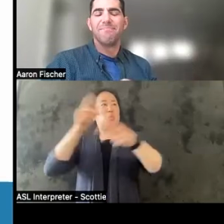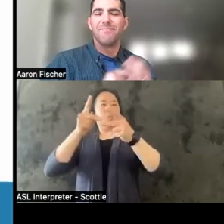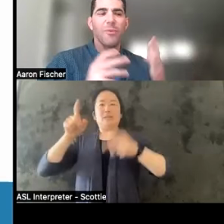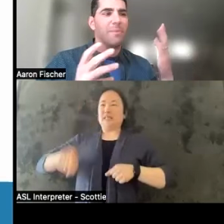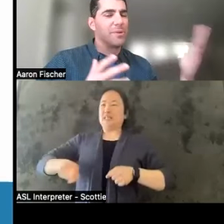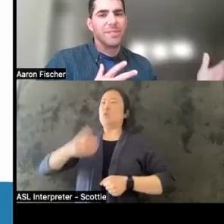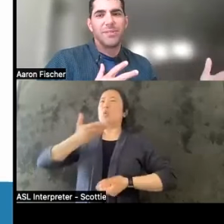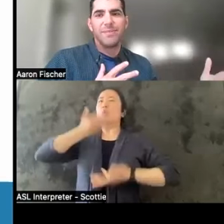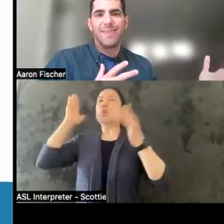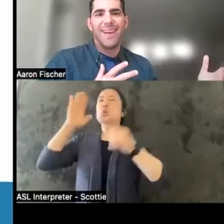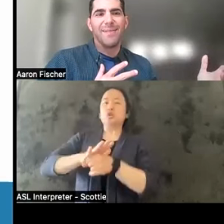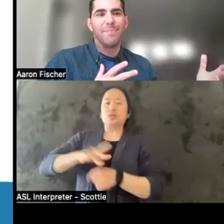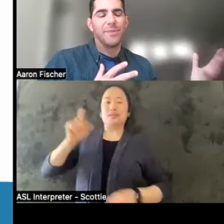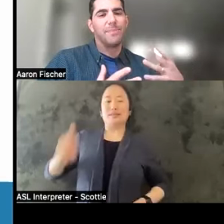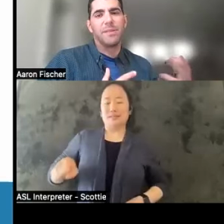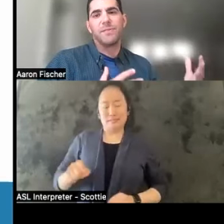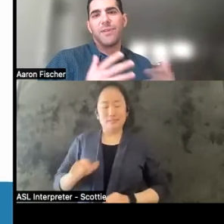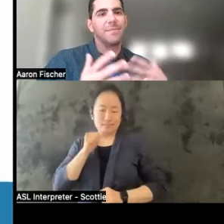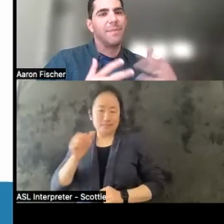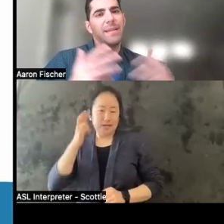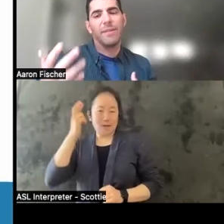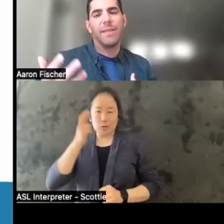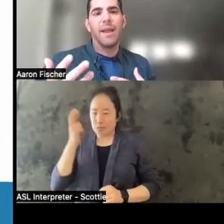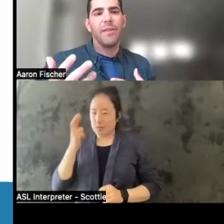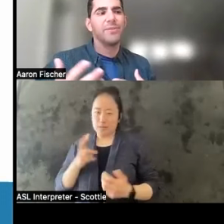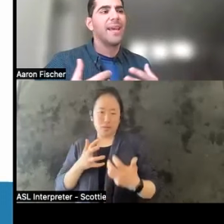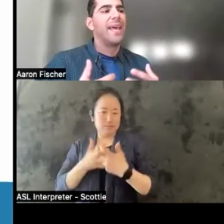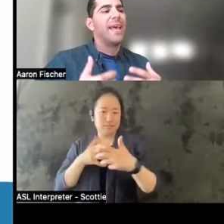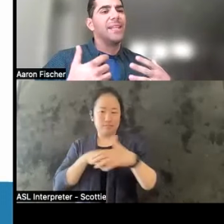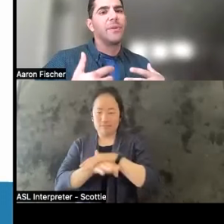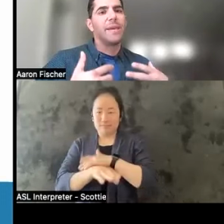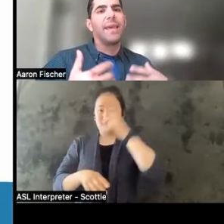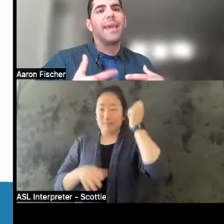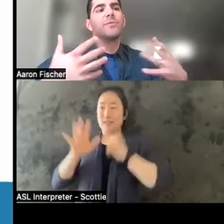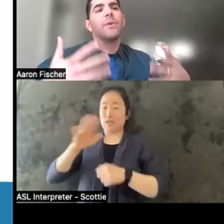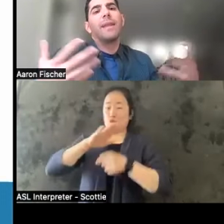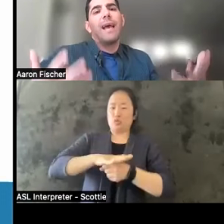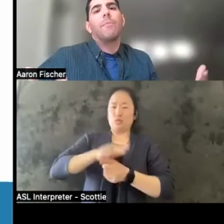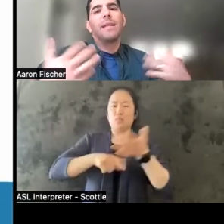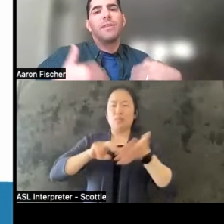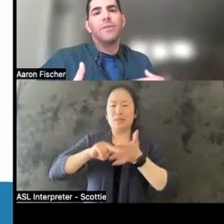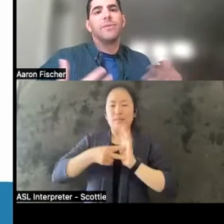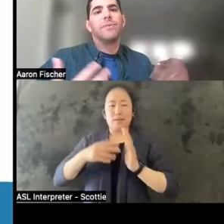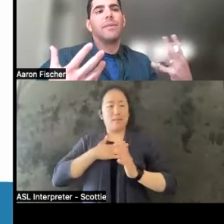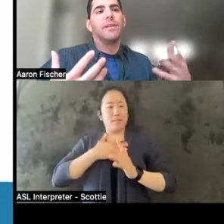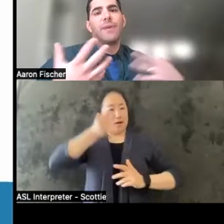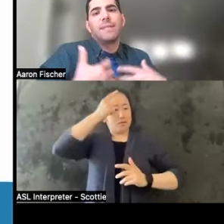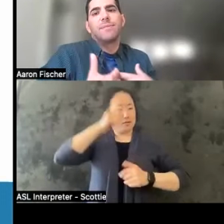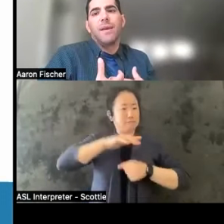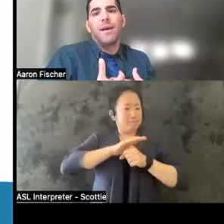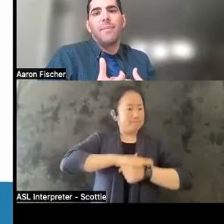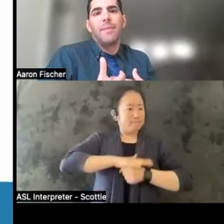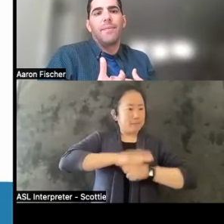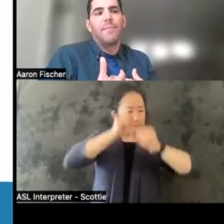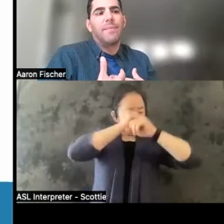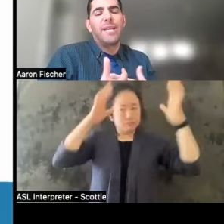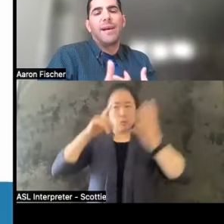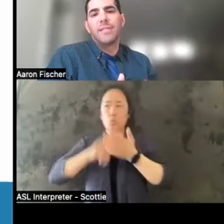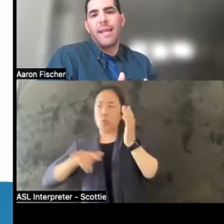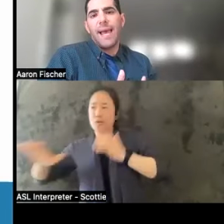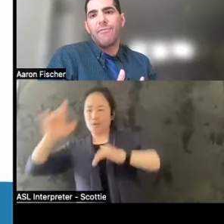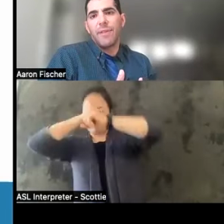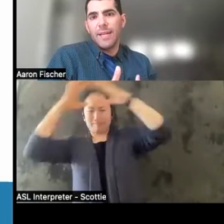because one person's perception of stress may be different than another's. It's really, here's what you can help me to do to address